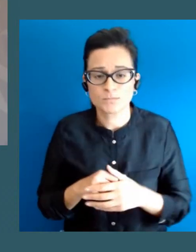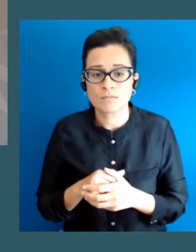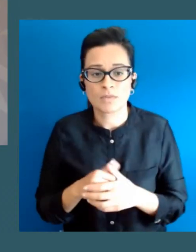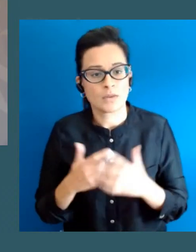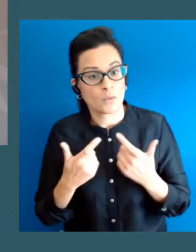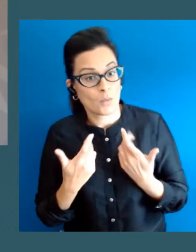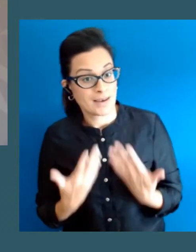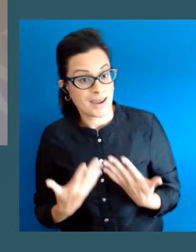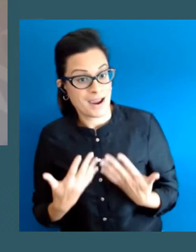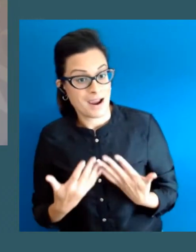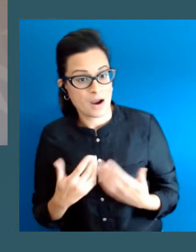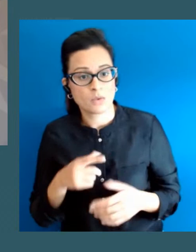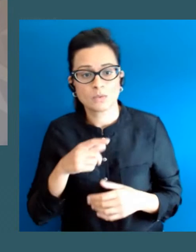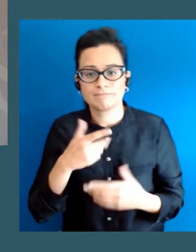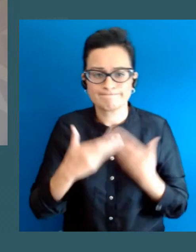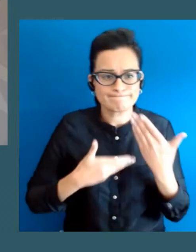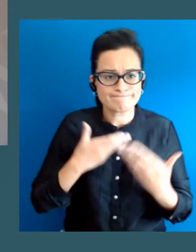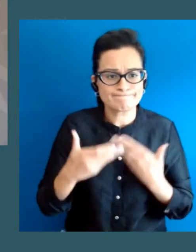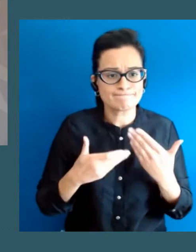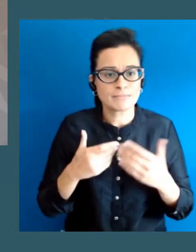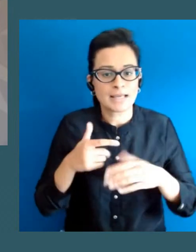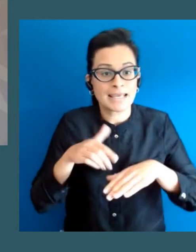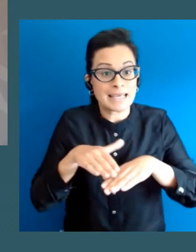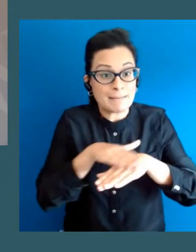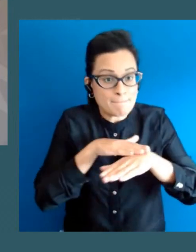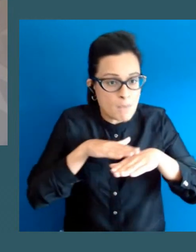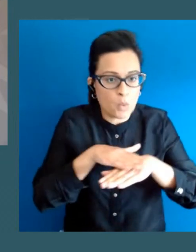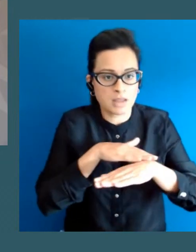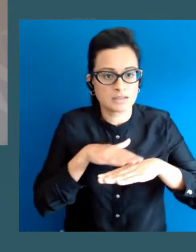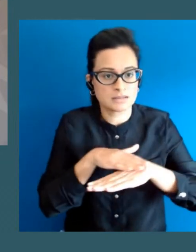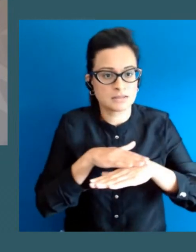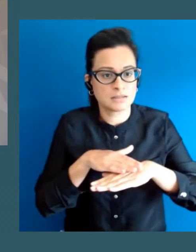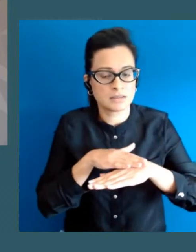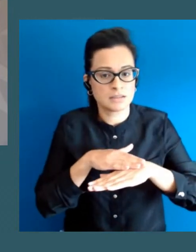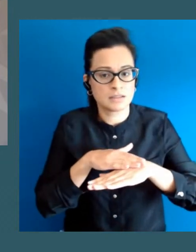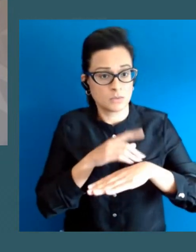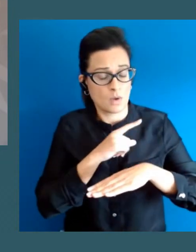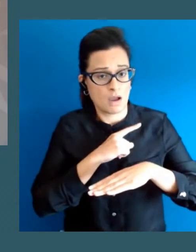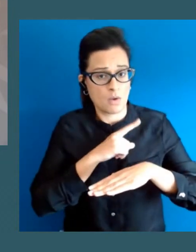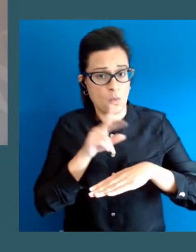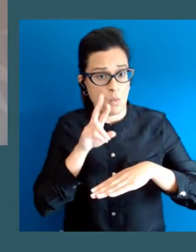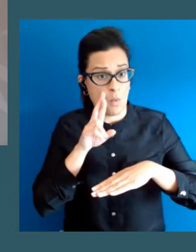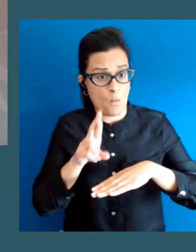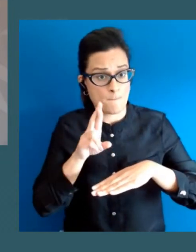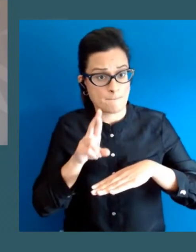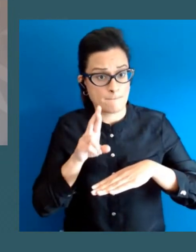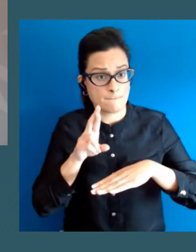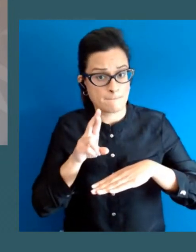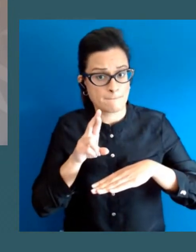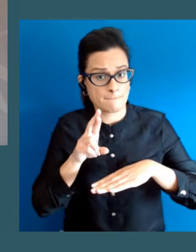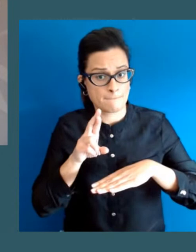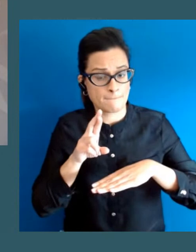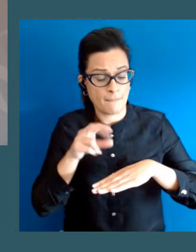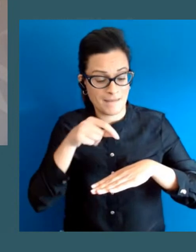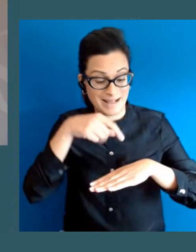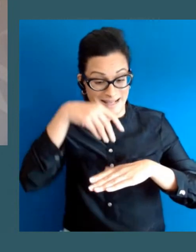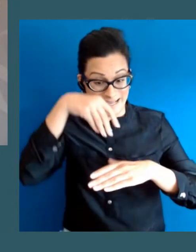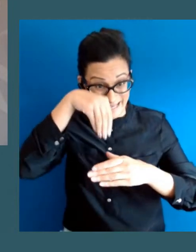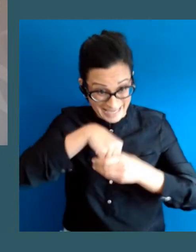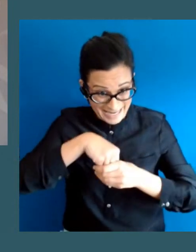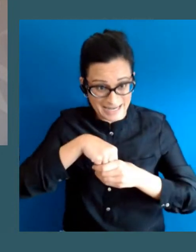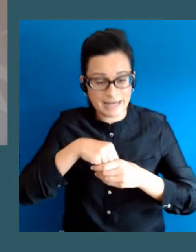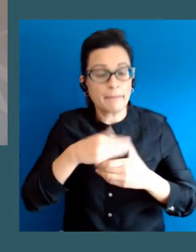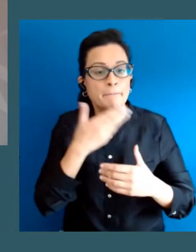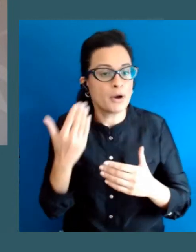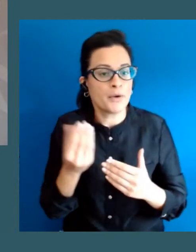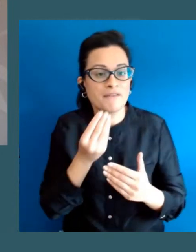about emollient use is because hopefully they won't contain any of the food things,